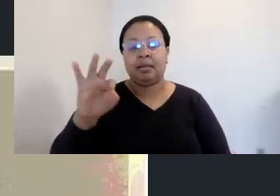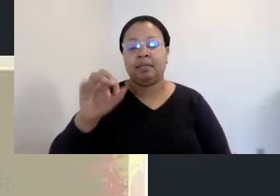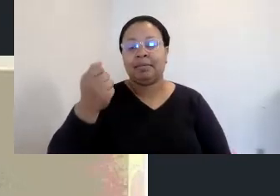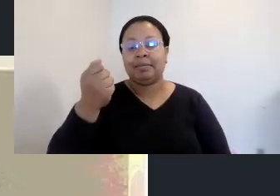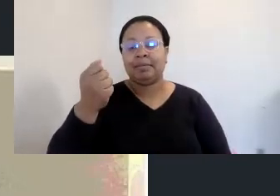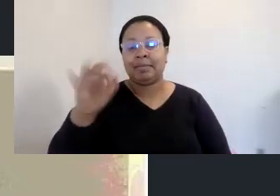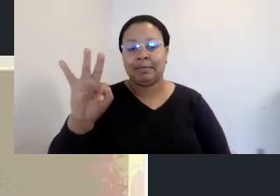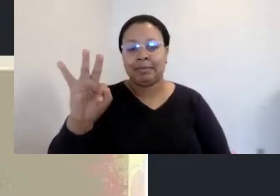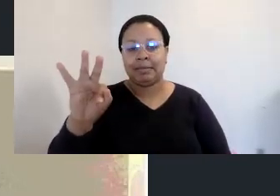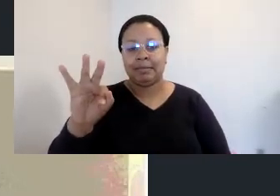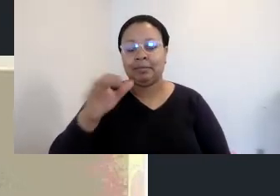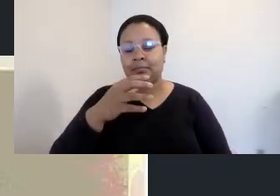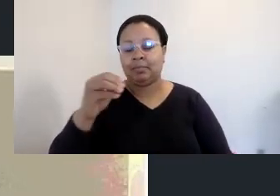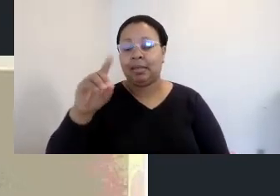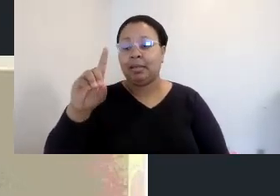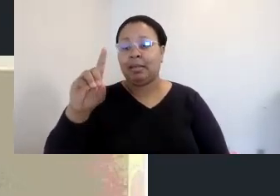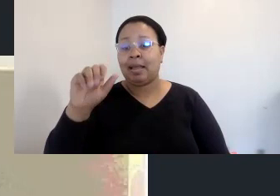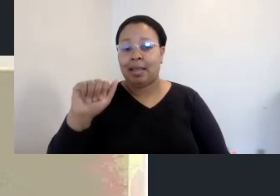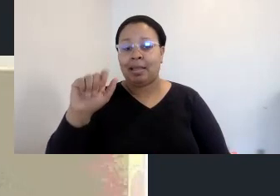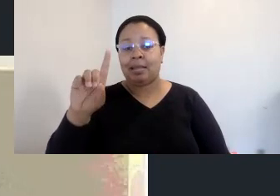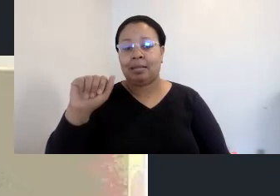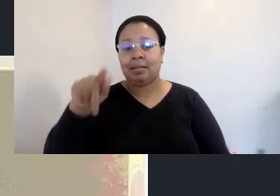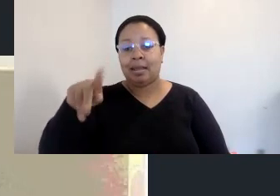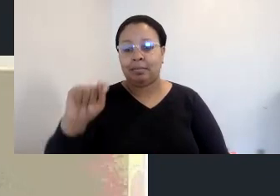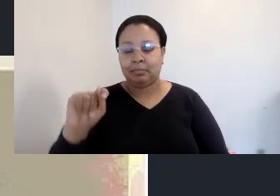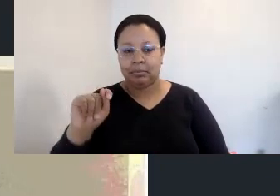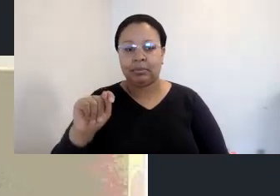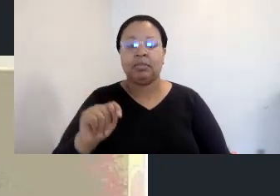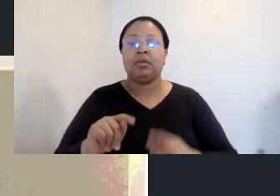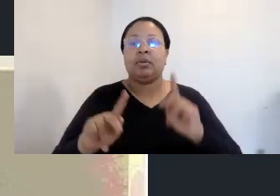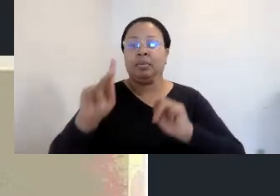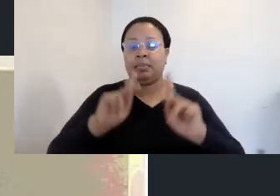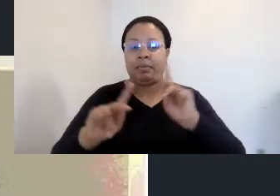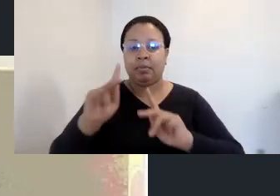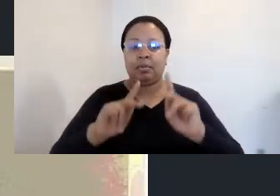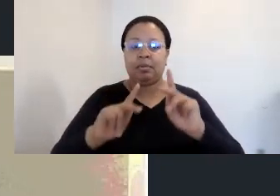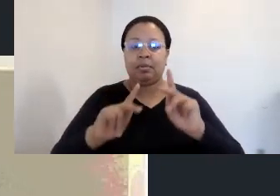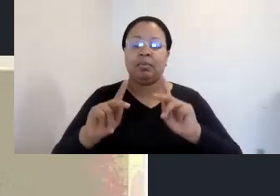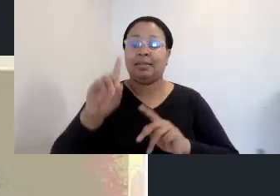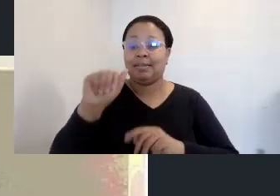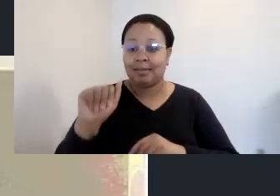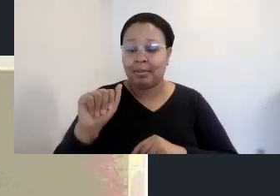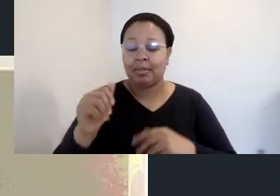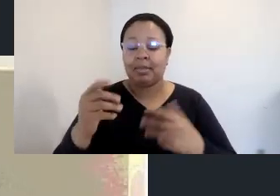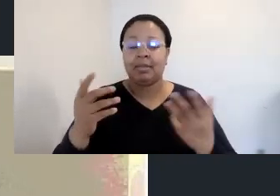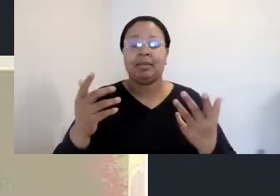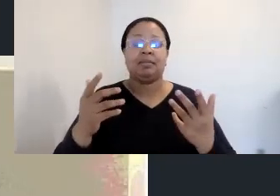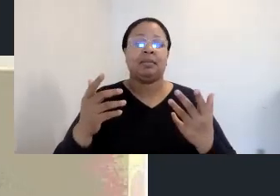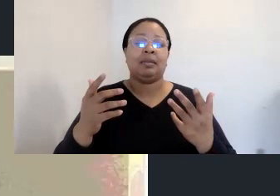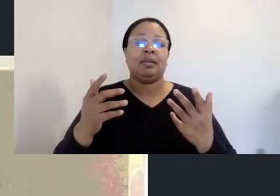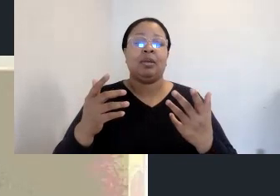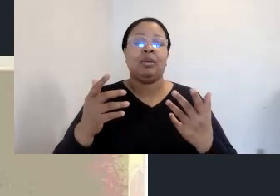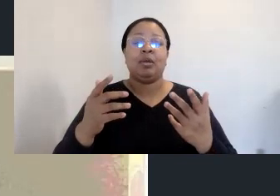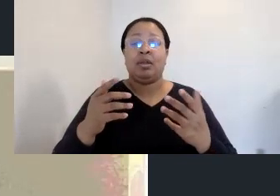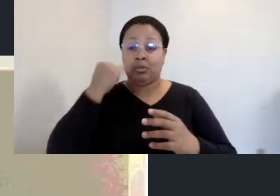1978, a group of individuals with physical disabilities threw themselves in front of the buses to protest lack of